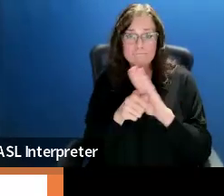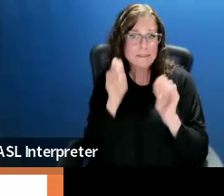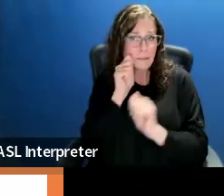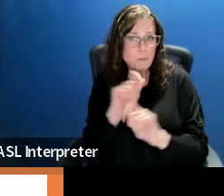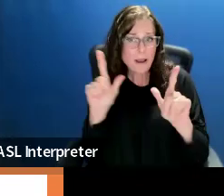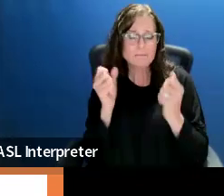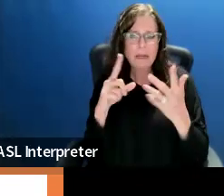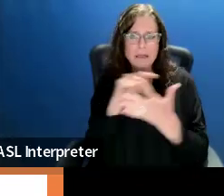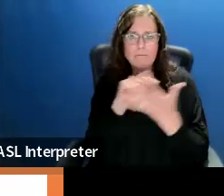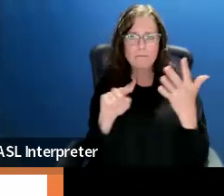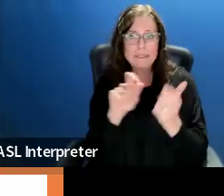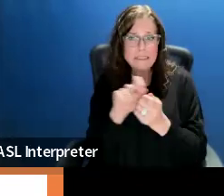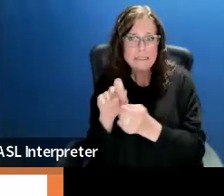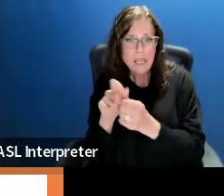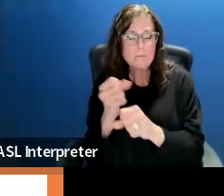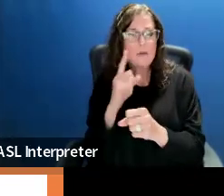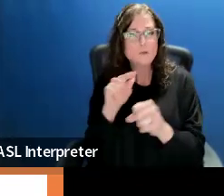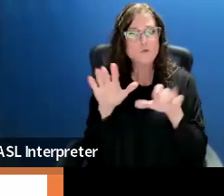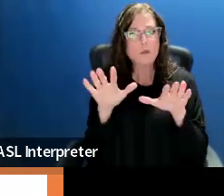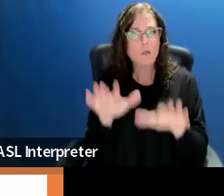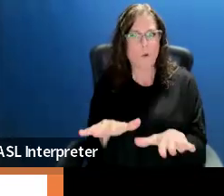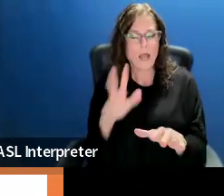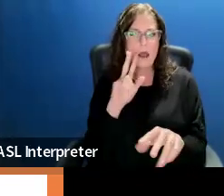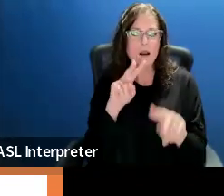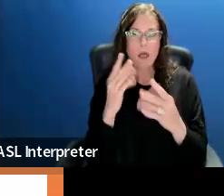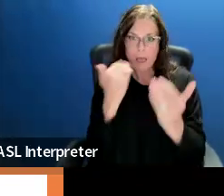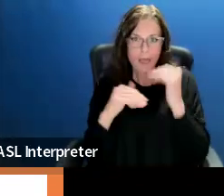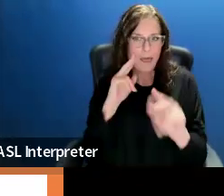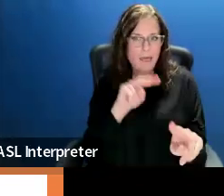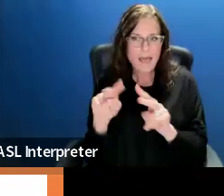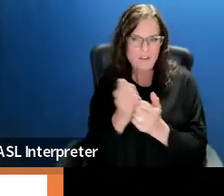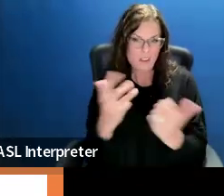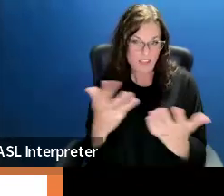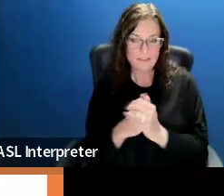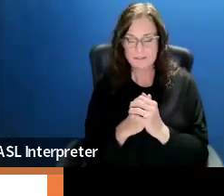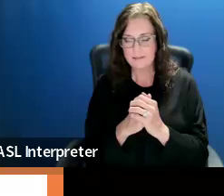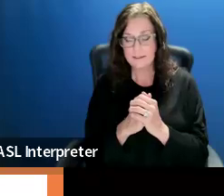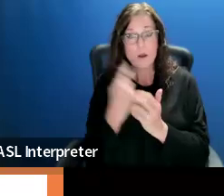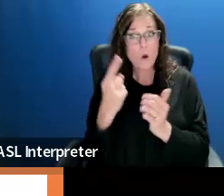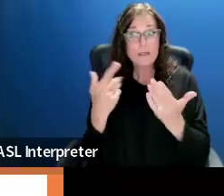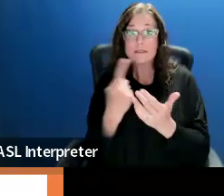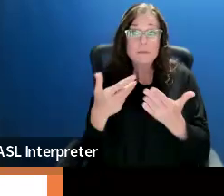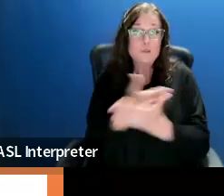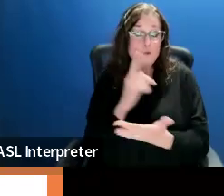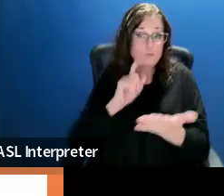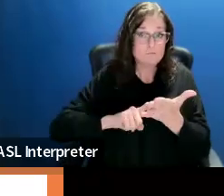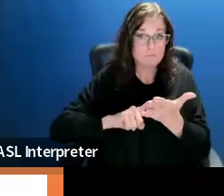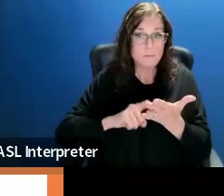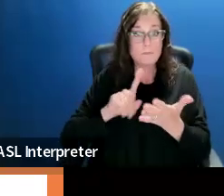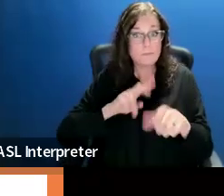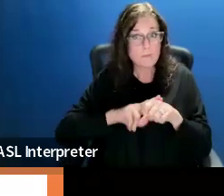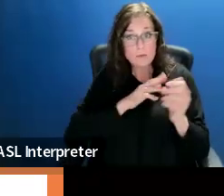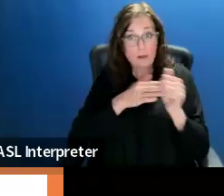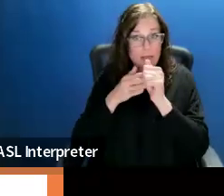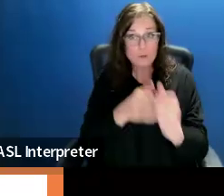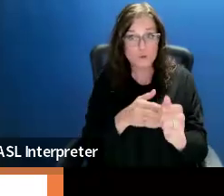of little details that make them want to slow down and take everything in. There's always something new to spot, which naturally leads